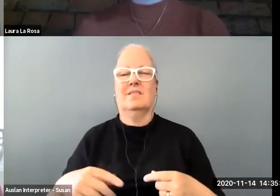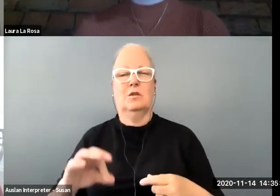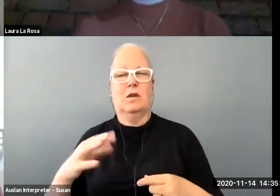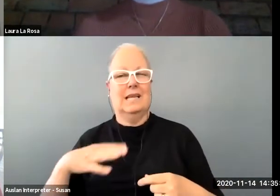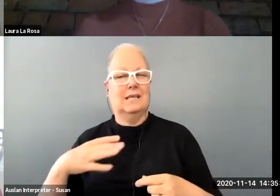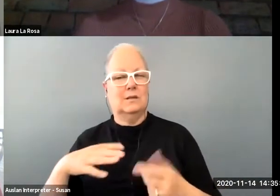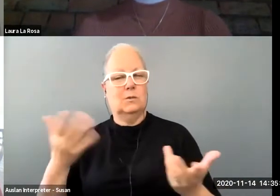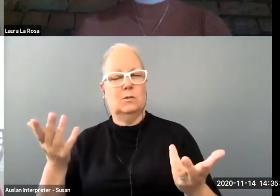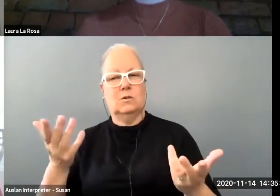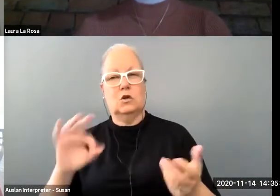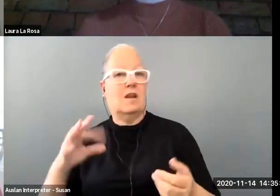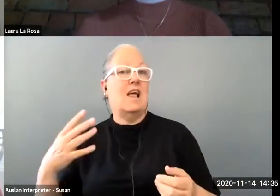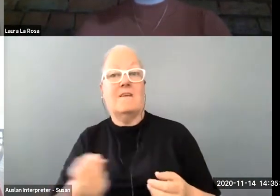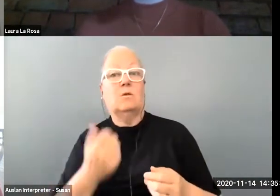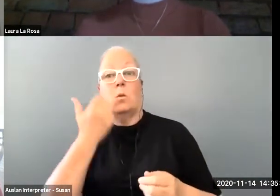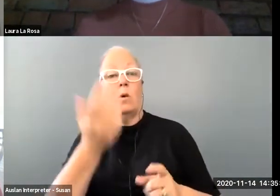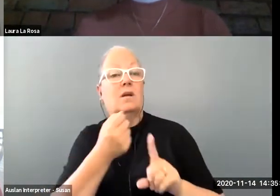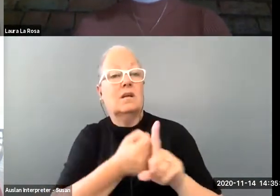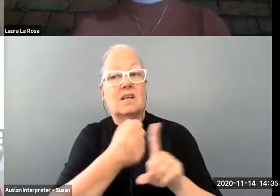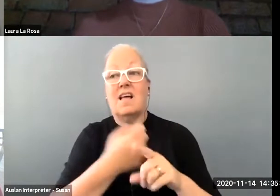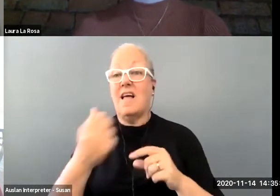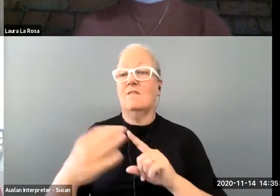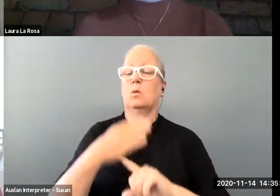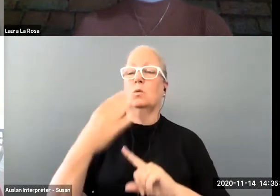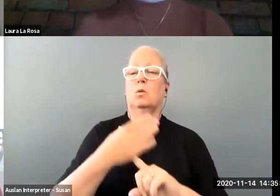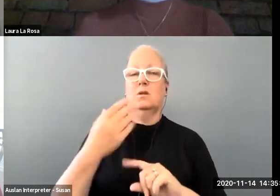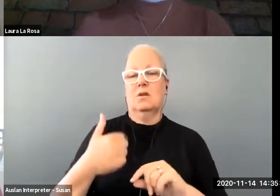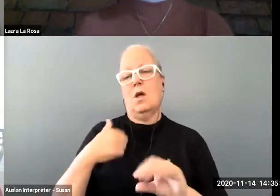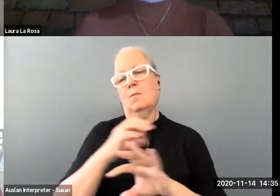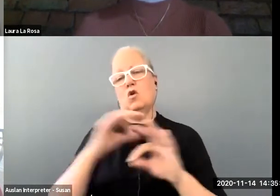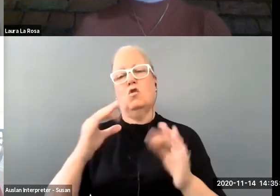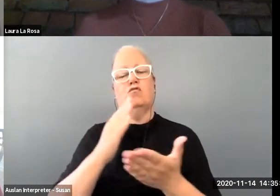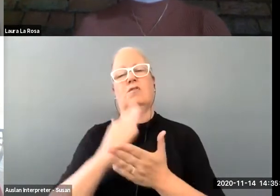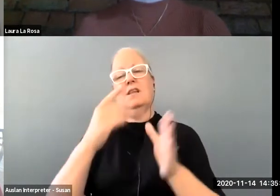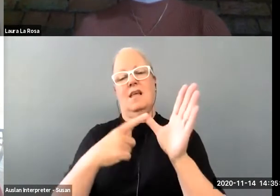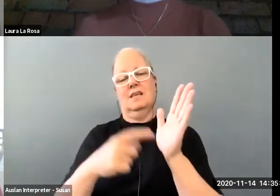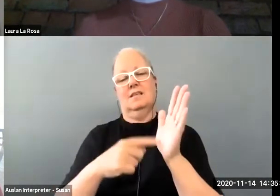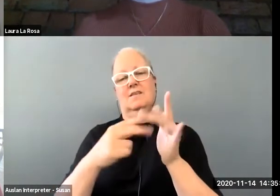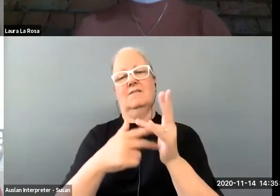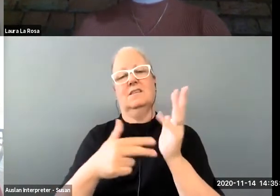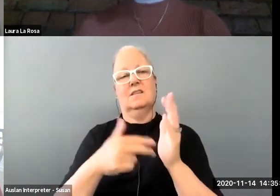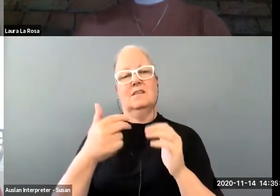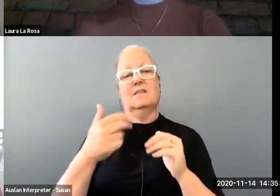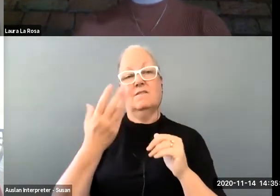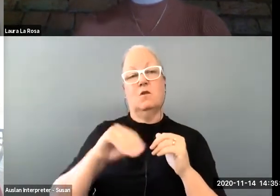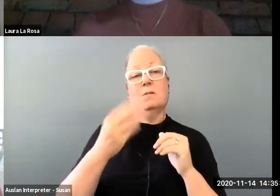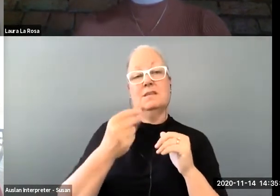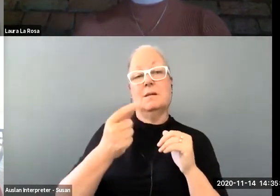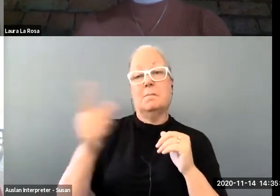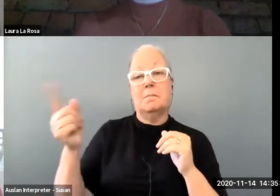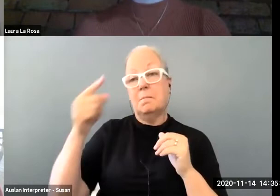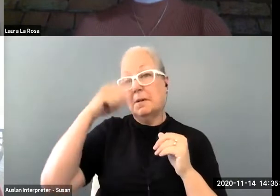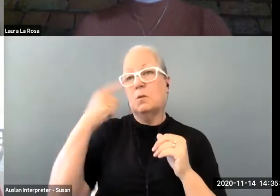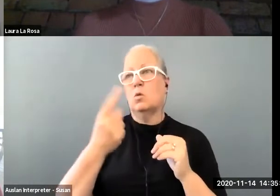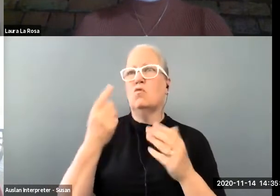either. I've been accused of not being a real activist by some of these violent people, and I laugh it off,